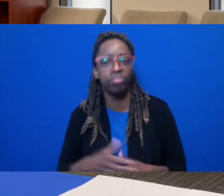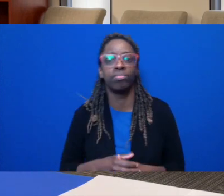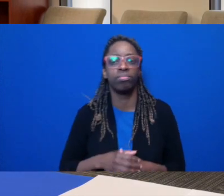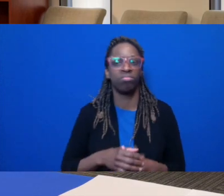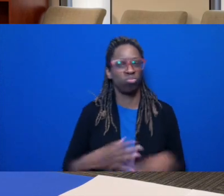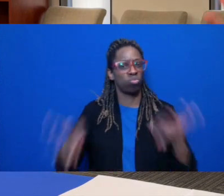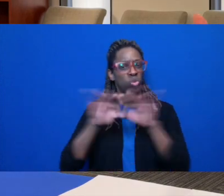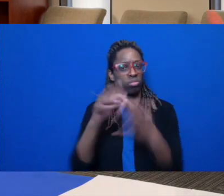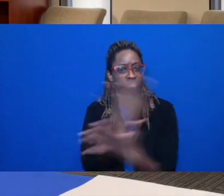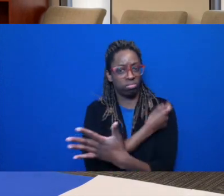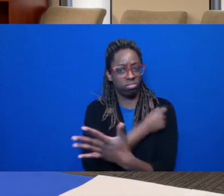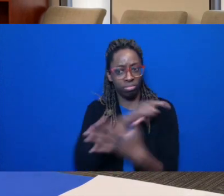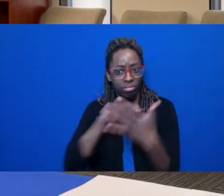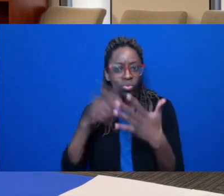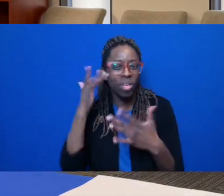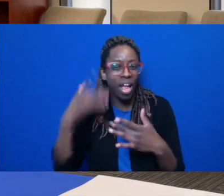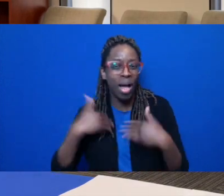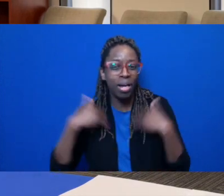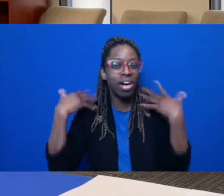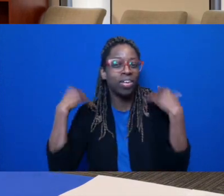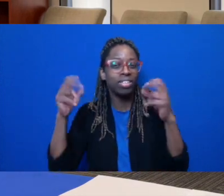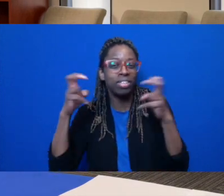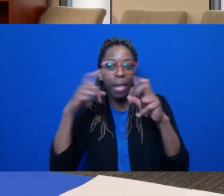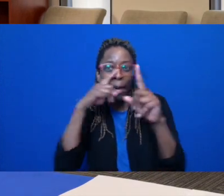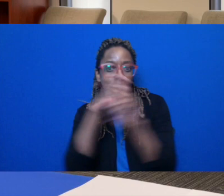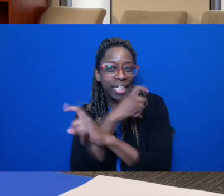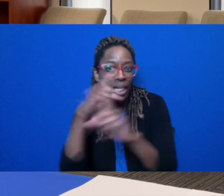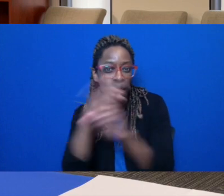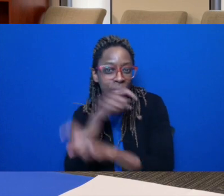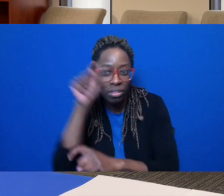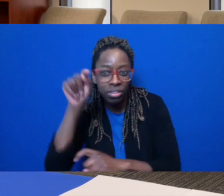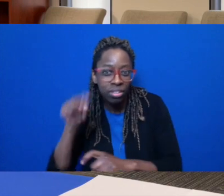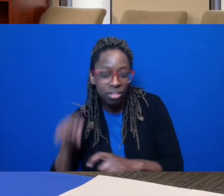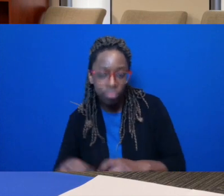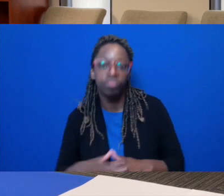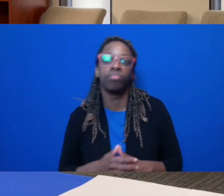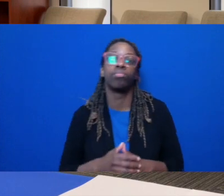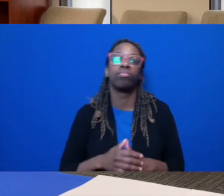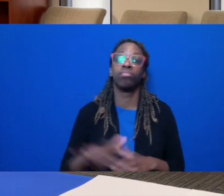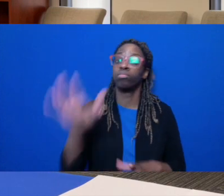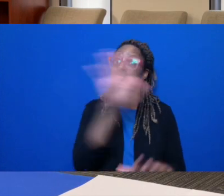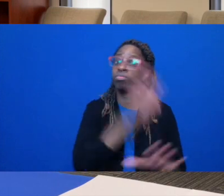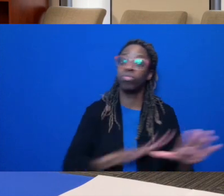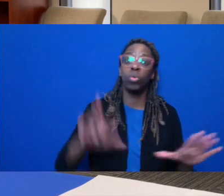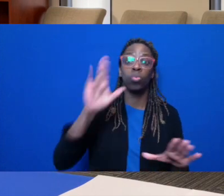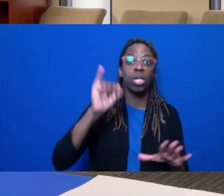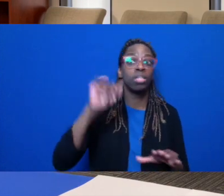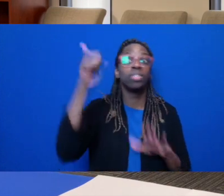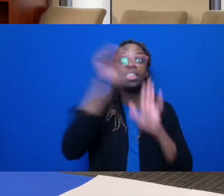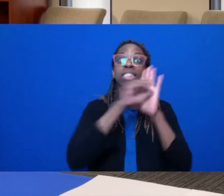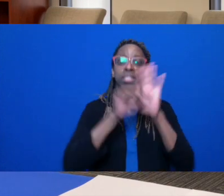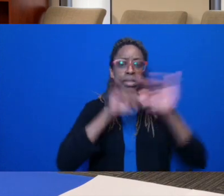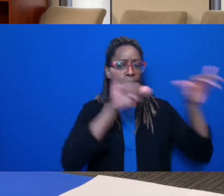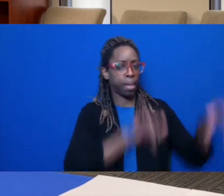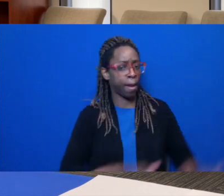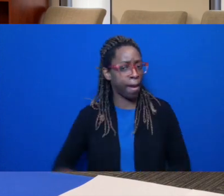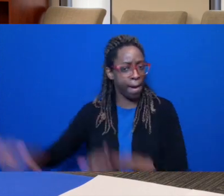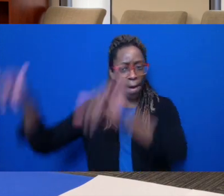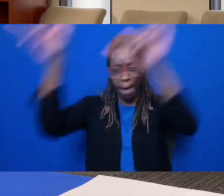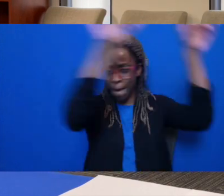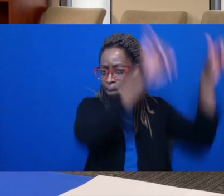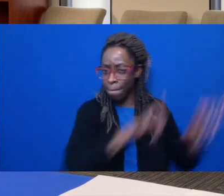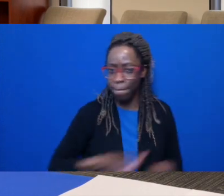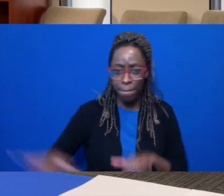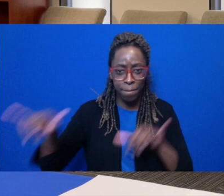well as the people that work with those individuals, i.e. nursing home staff, et cetera. As we move forward in our process here, we're also going